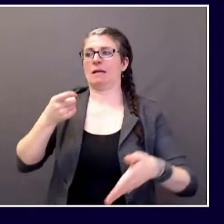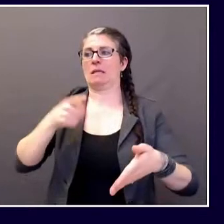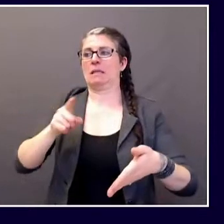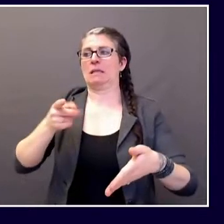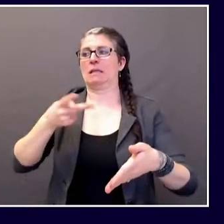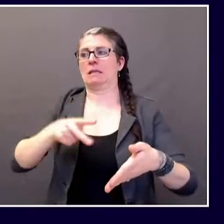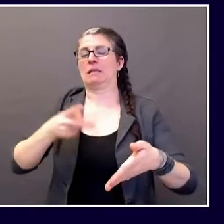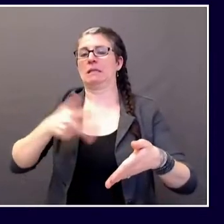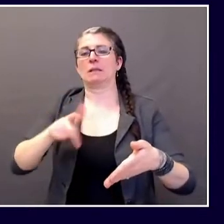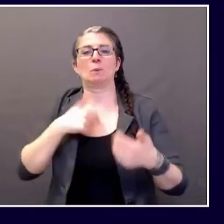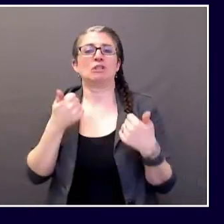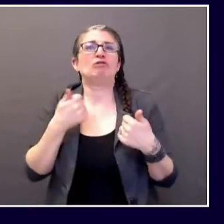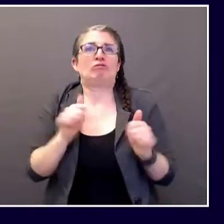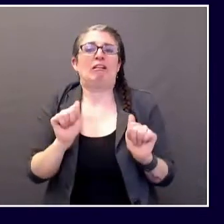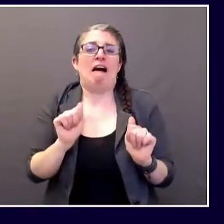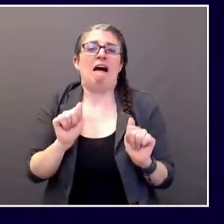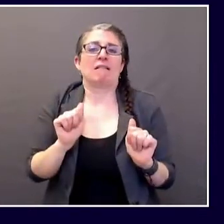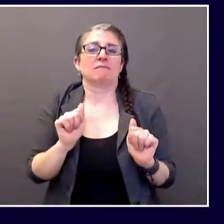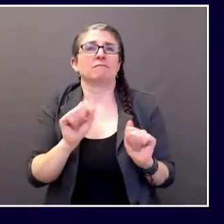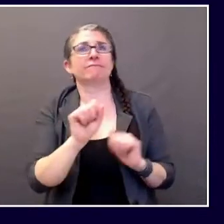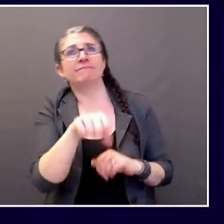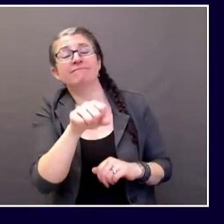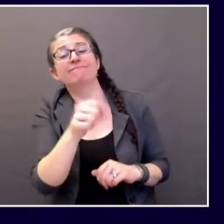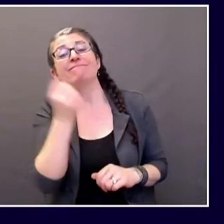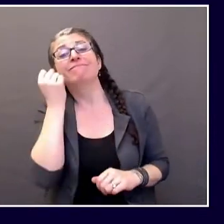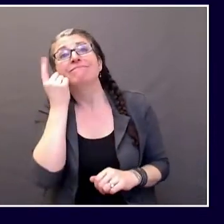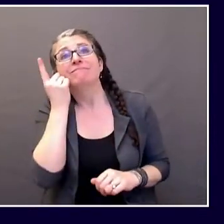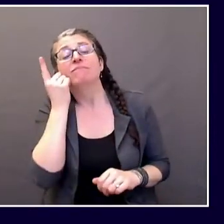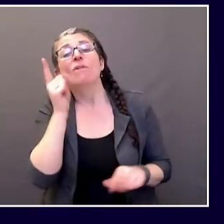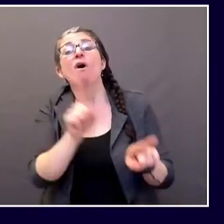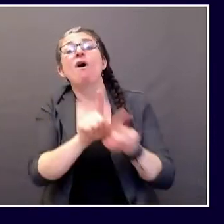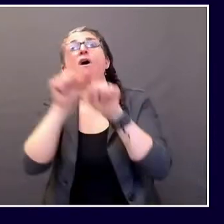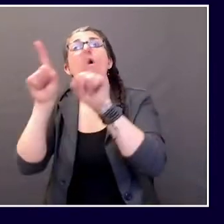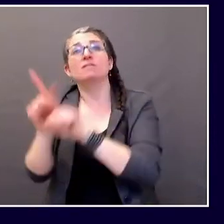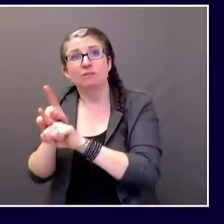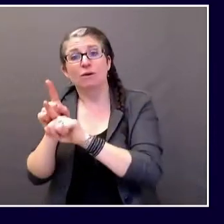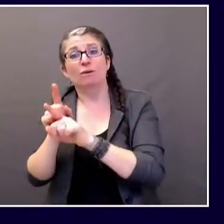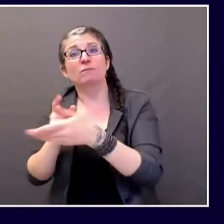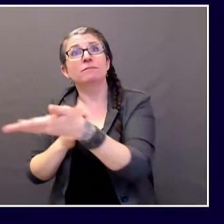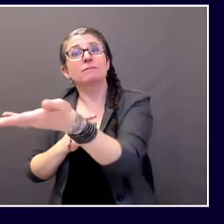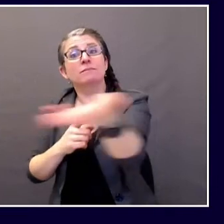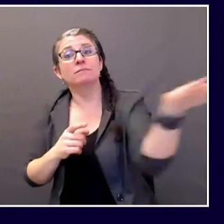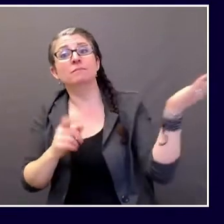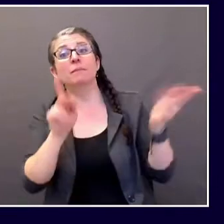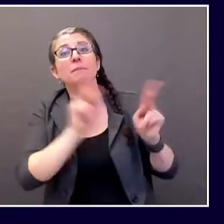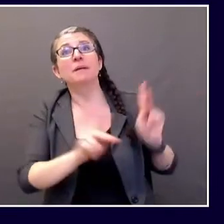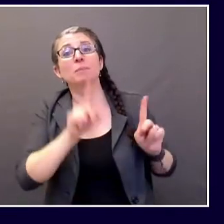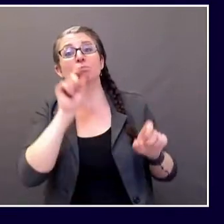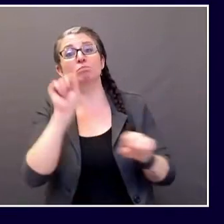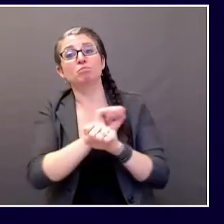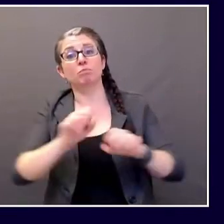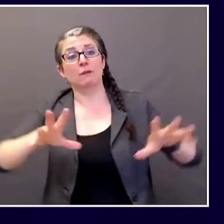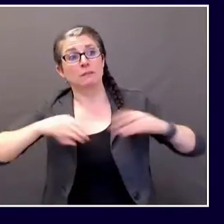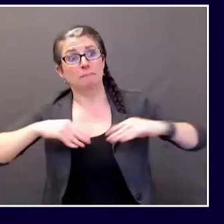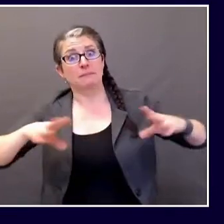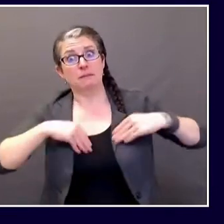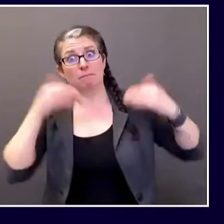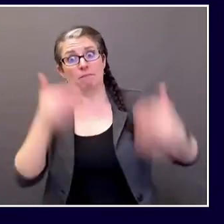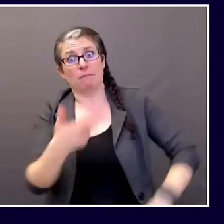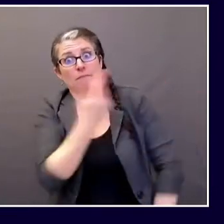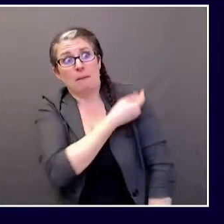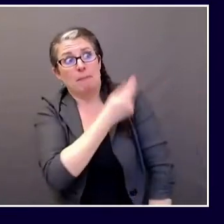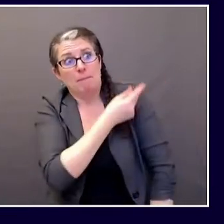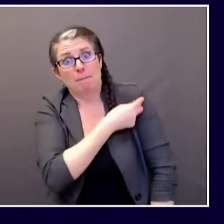vaccination rates in Maine. It could very well change. Let's hope that it changes in an accelerated fashion, not